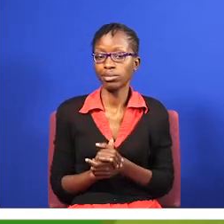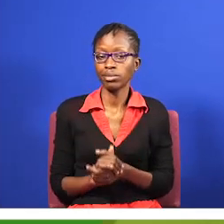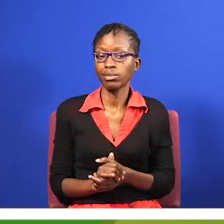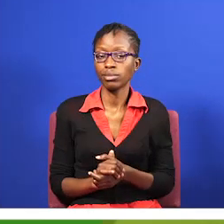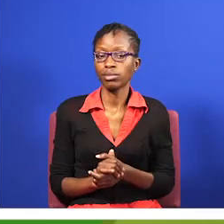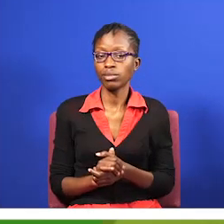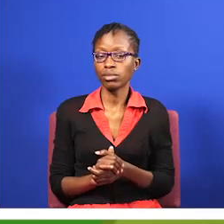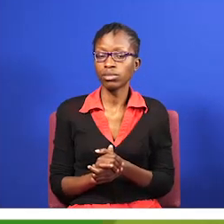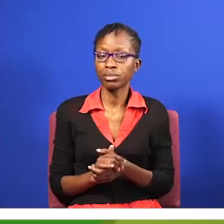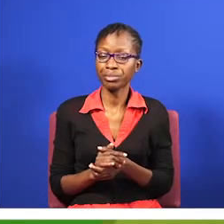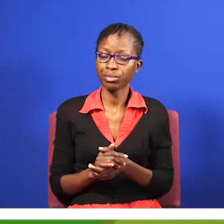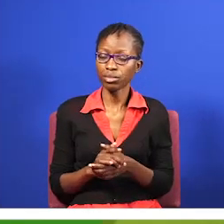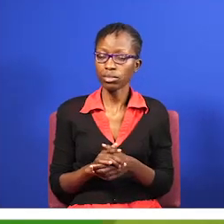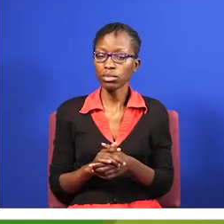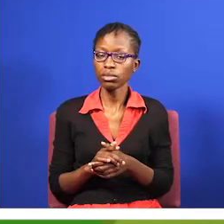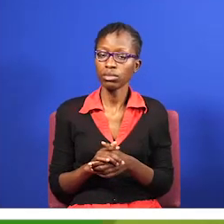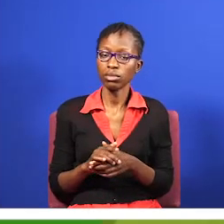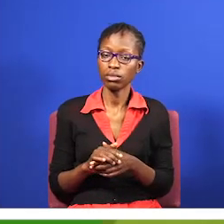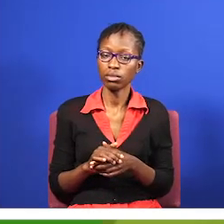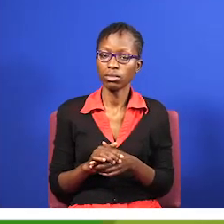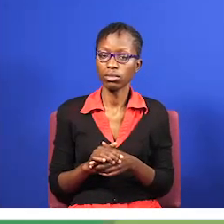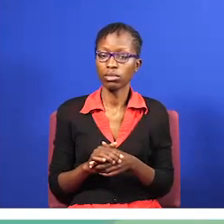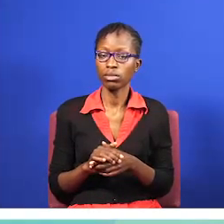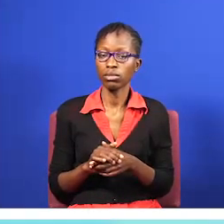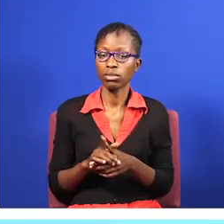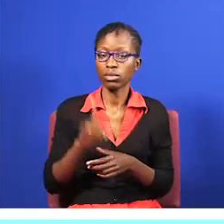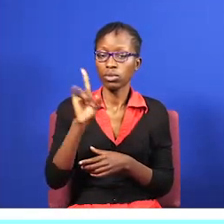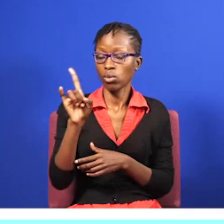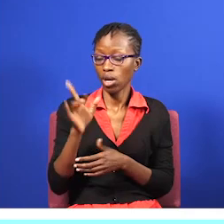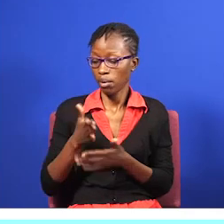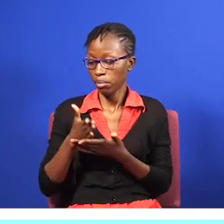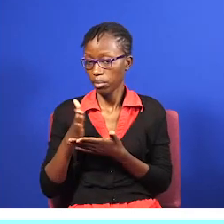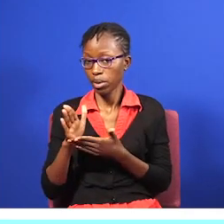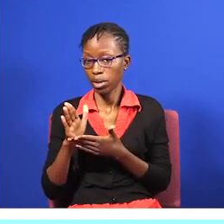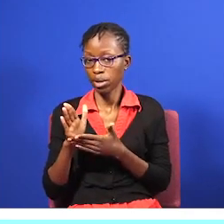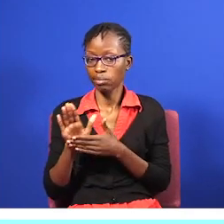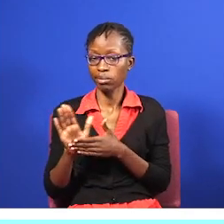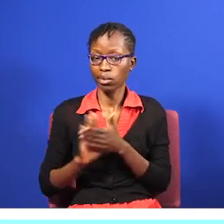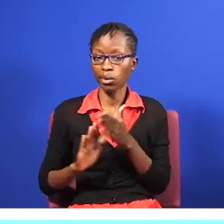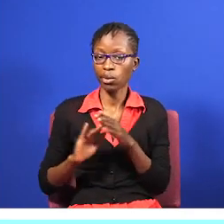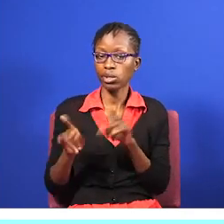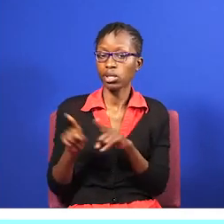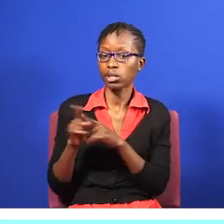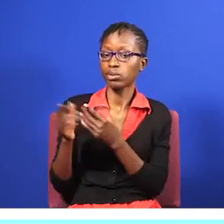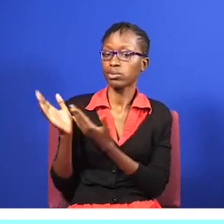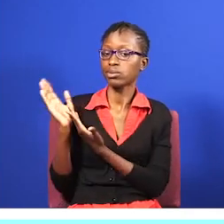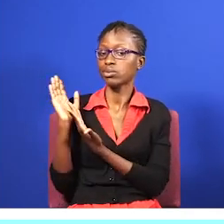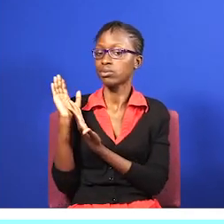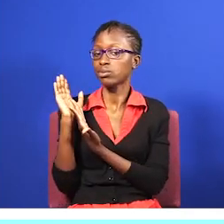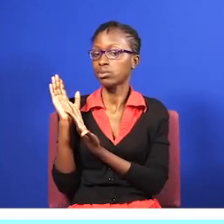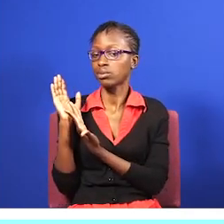You can see it's like a booklet. So on one side, at the top, you'll